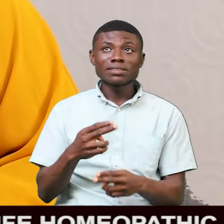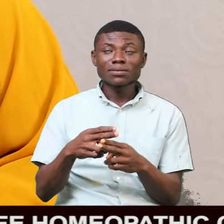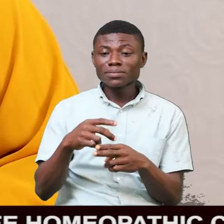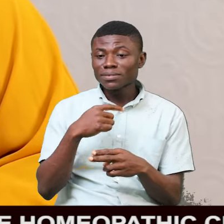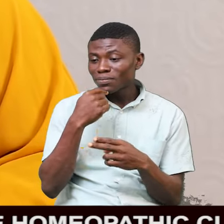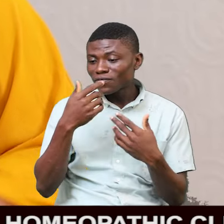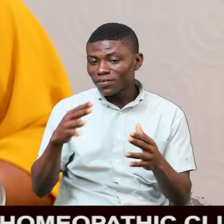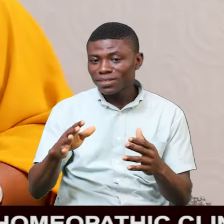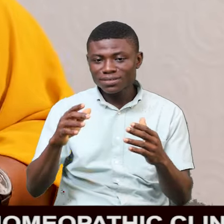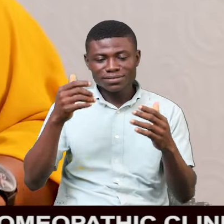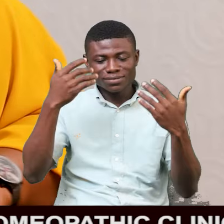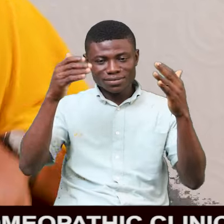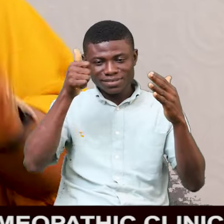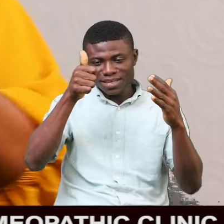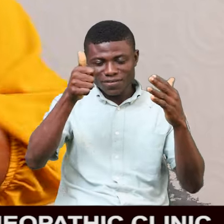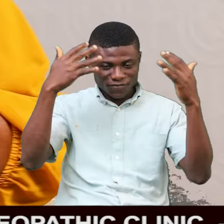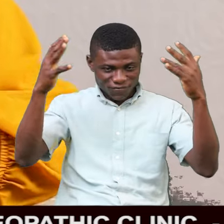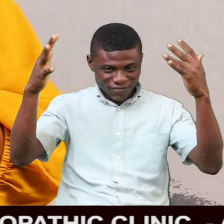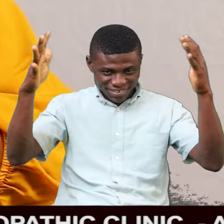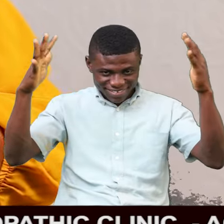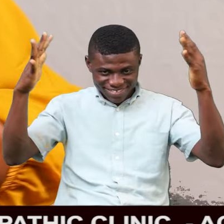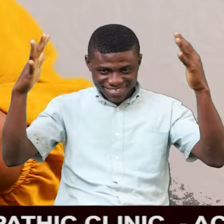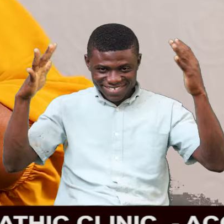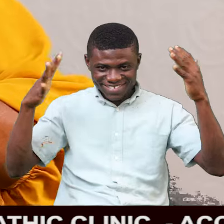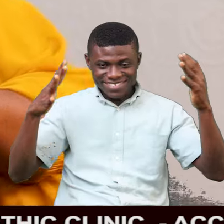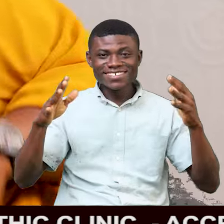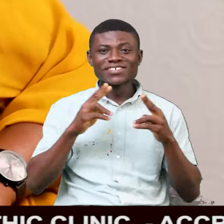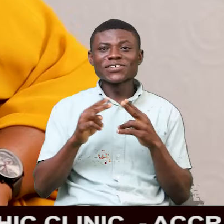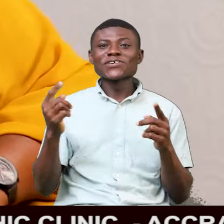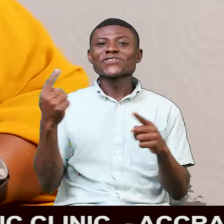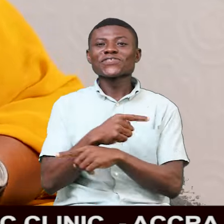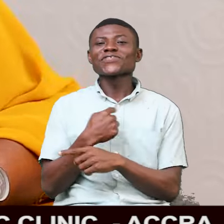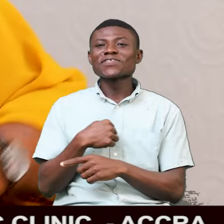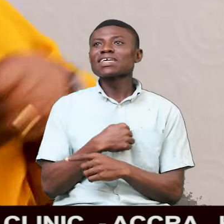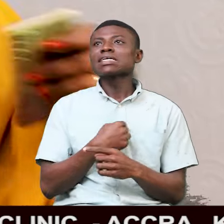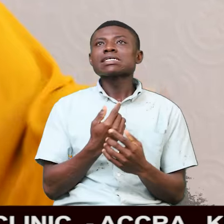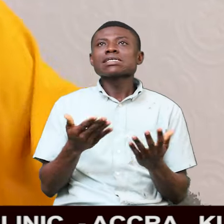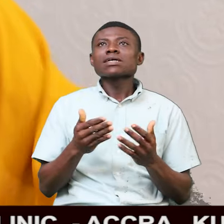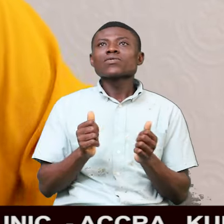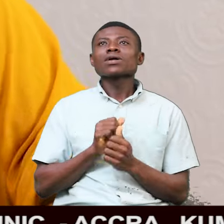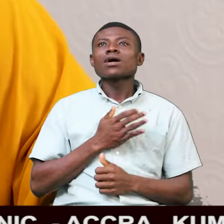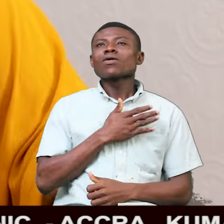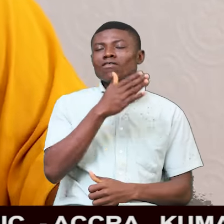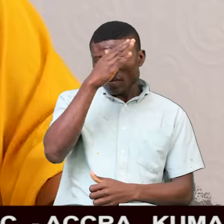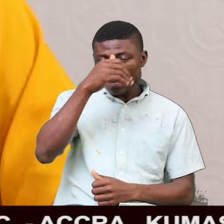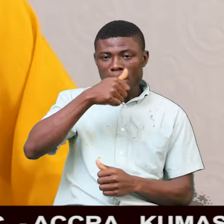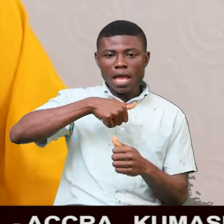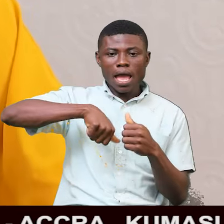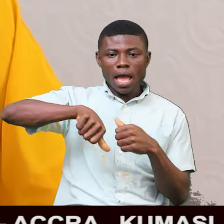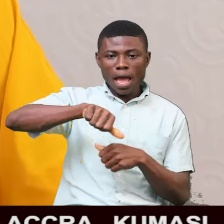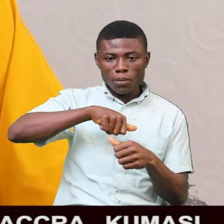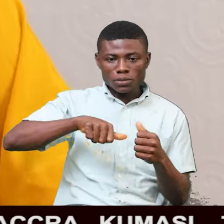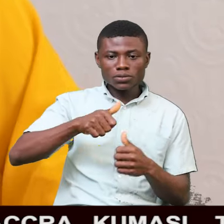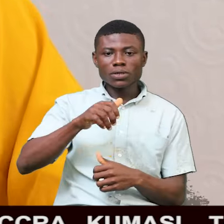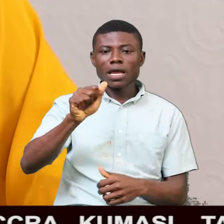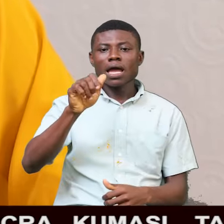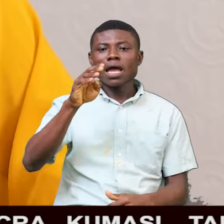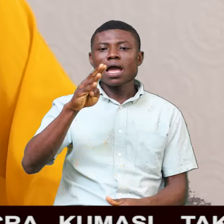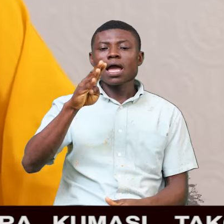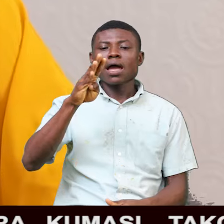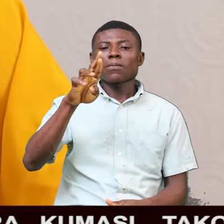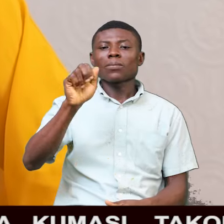Abudina mami oho. Clap for yourself, clap for yourself, clap for yourself. Etienne, your papa, Apostle Abraham